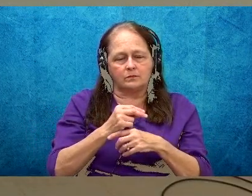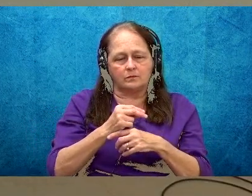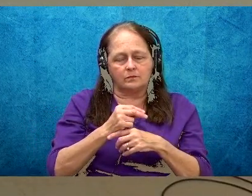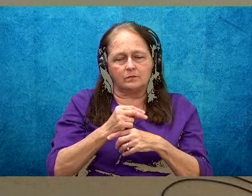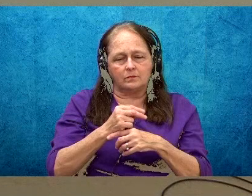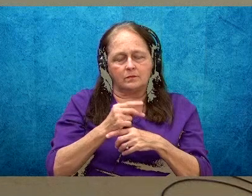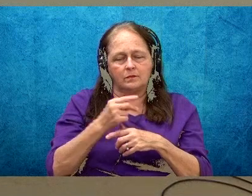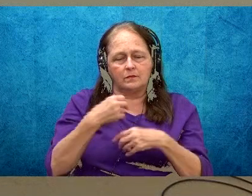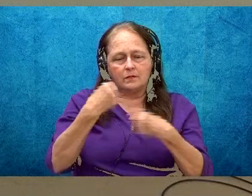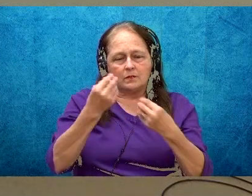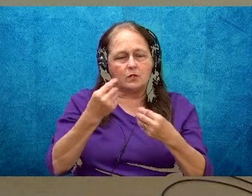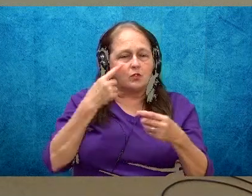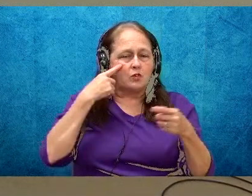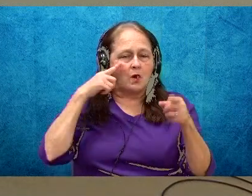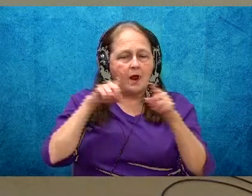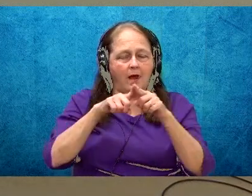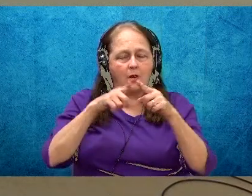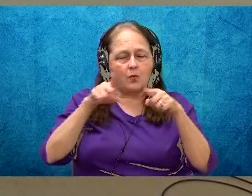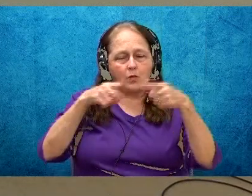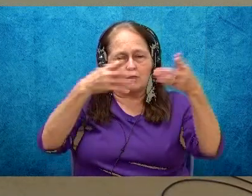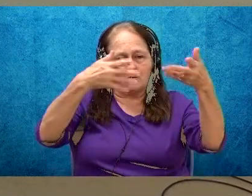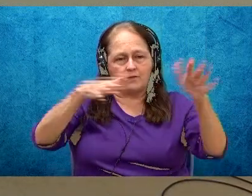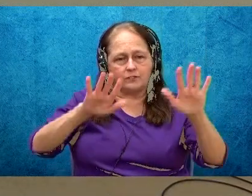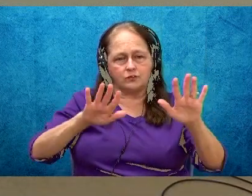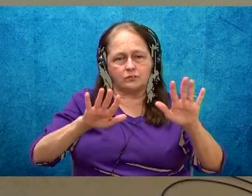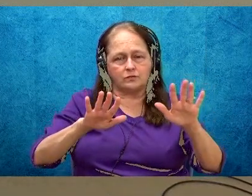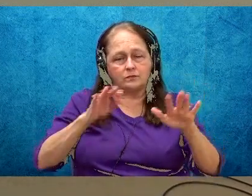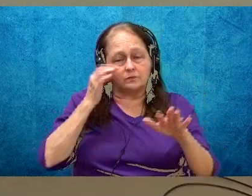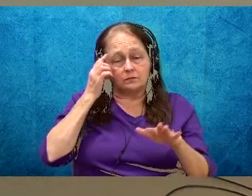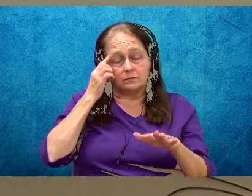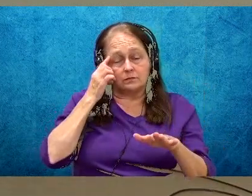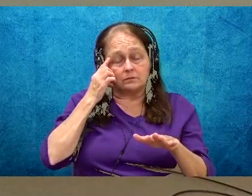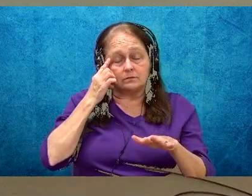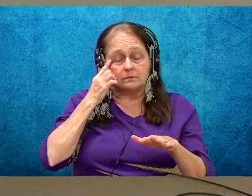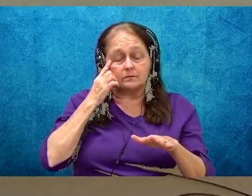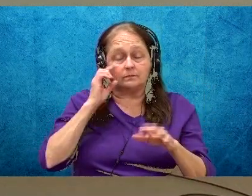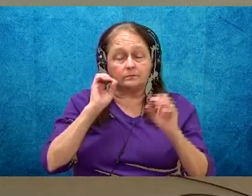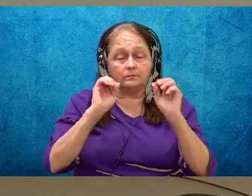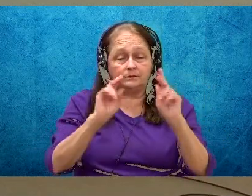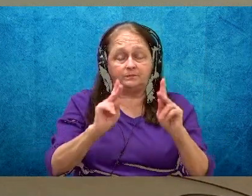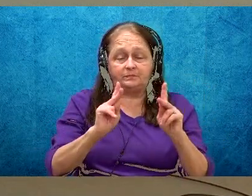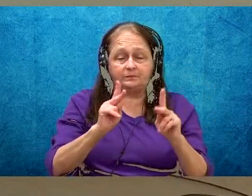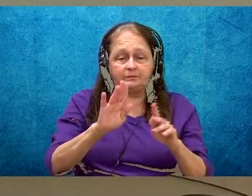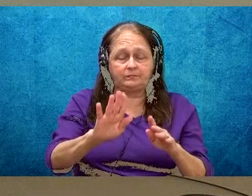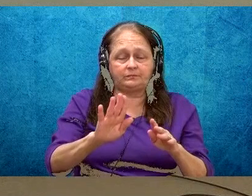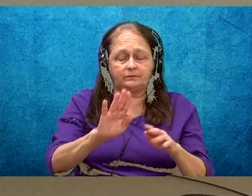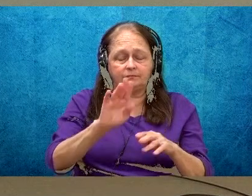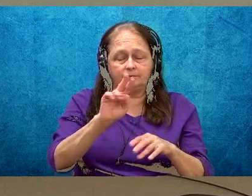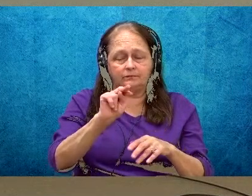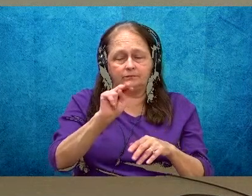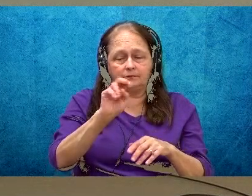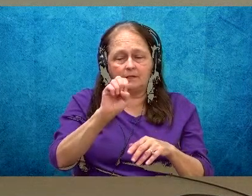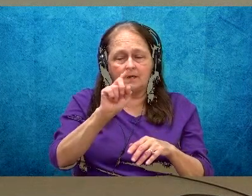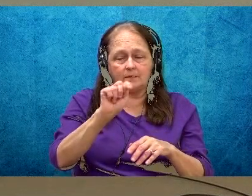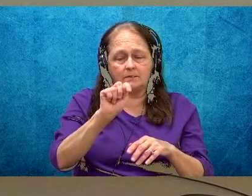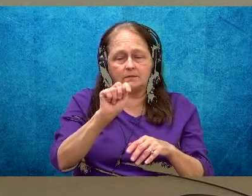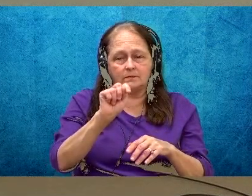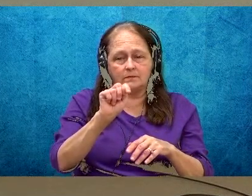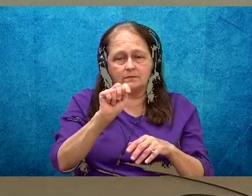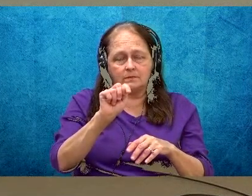And it looks like this when you're done, which is exactly like this one. Okay, so this is your net.